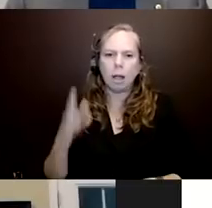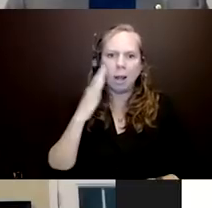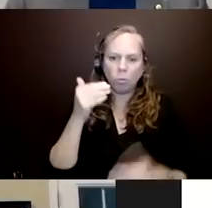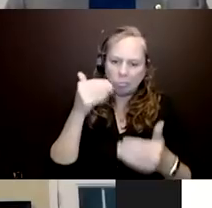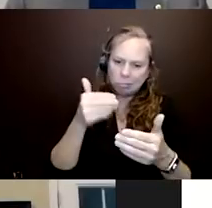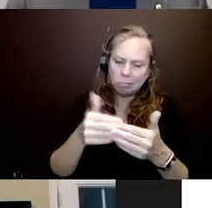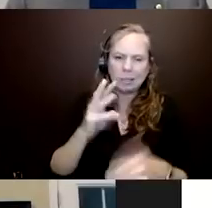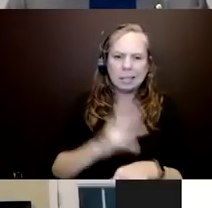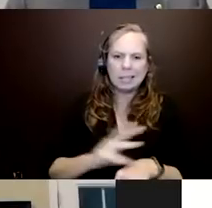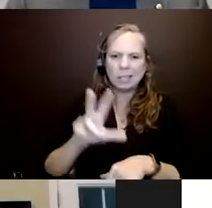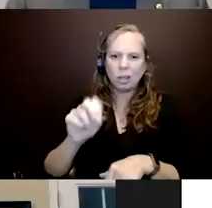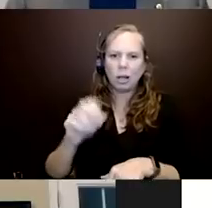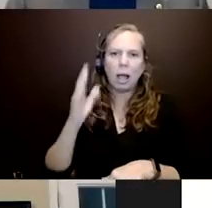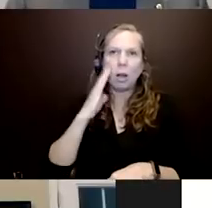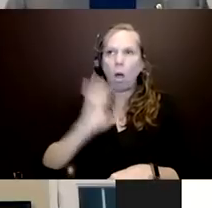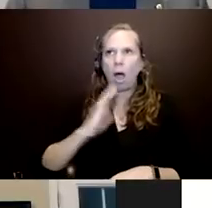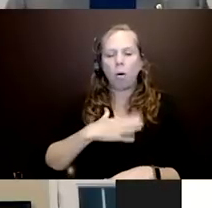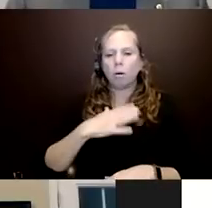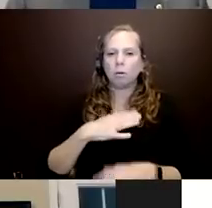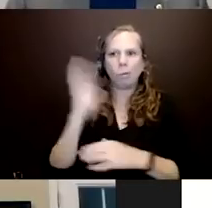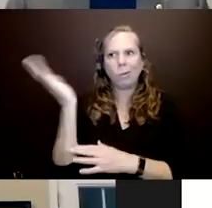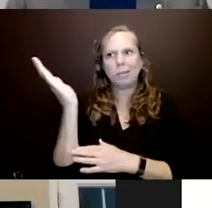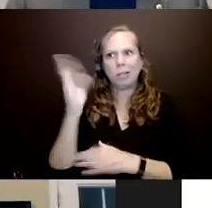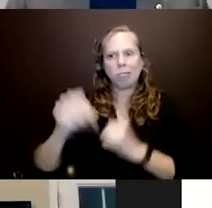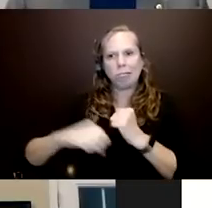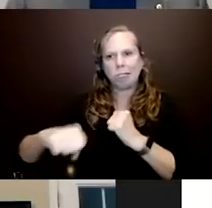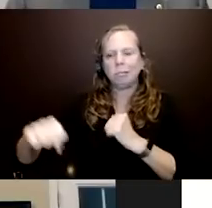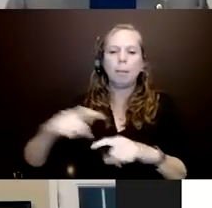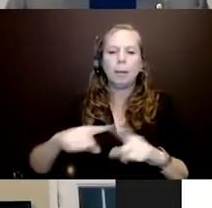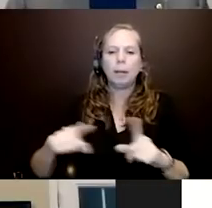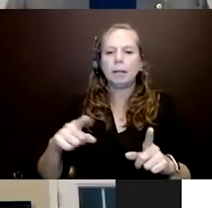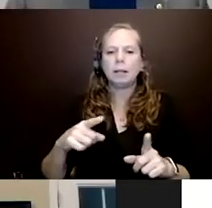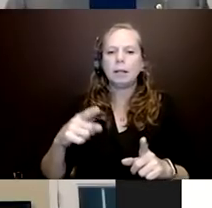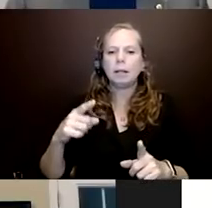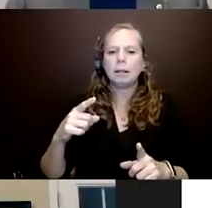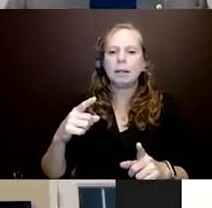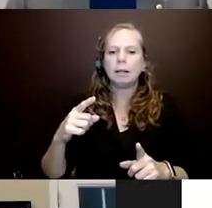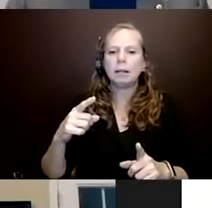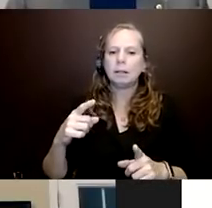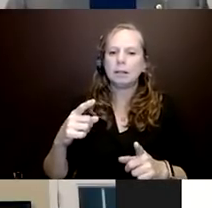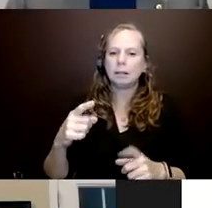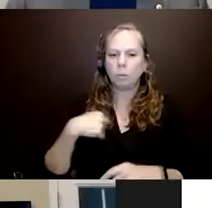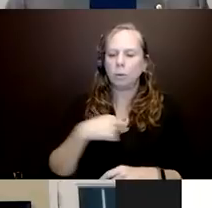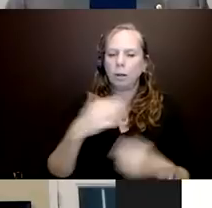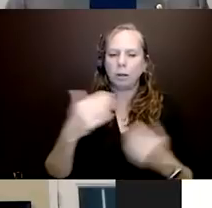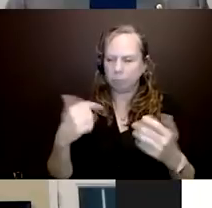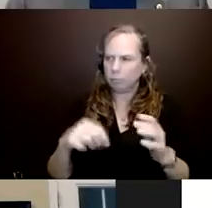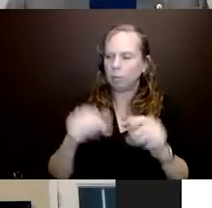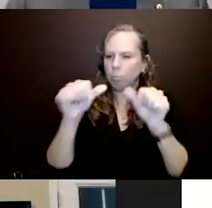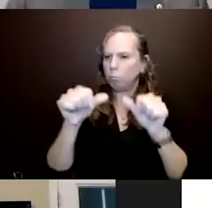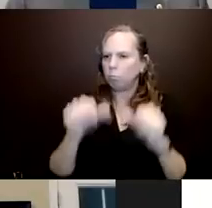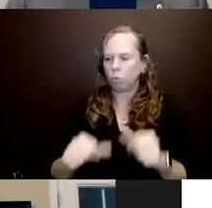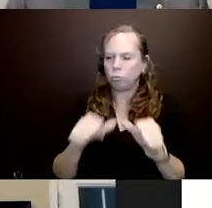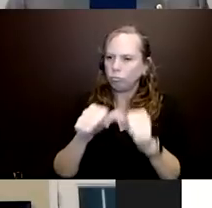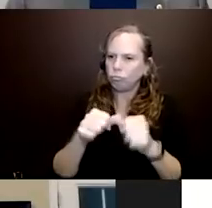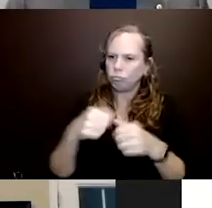since we did have a lengthy presentation, but I hope its thoroughness was a value to you, and that will be posted as well. But we will go for our